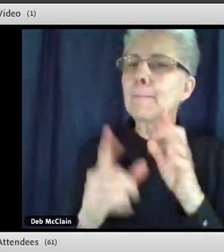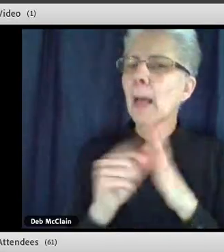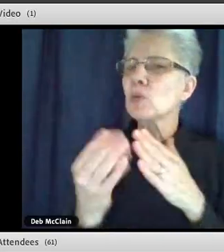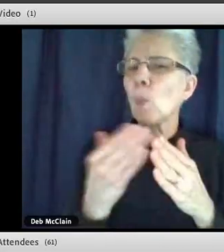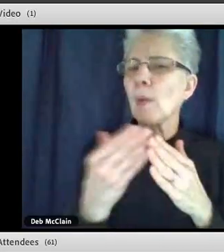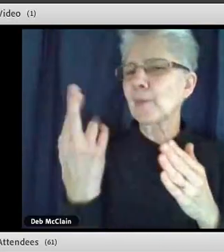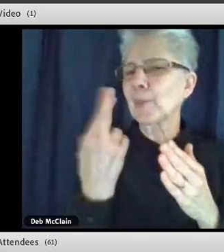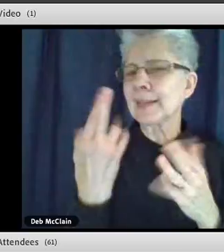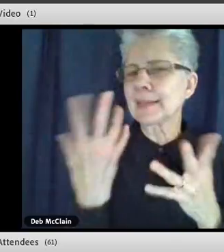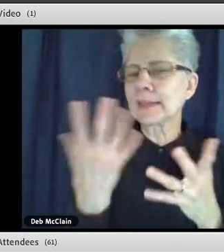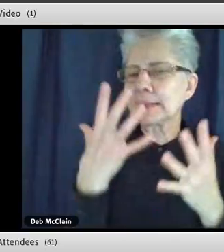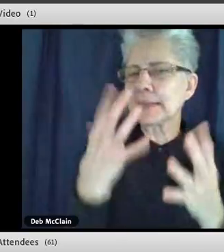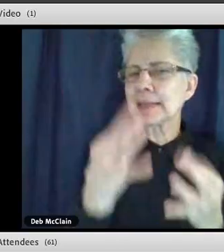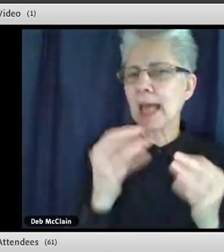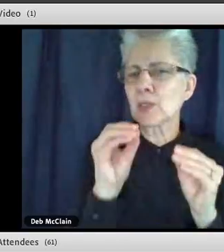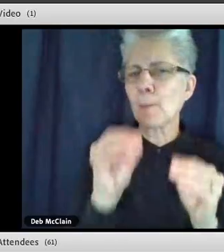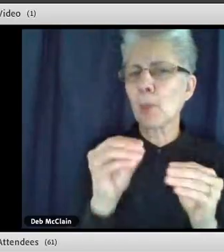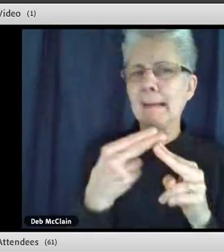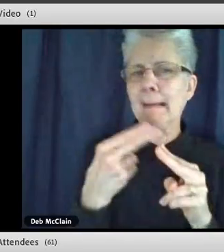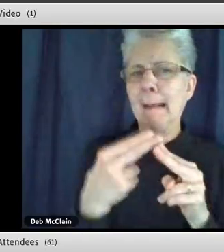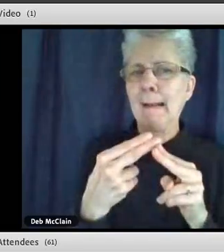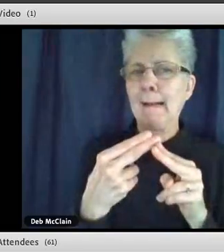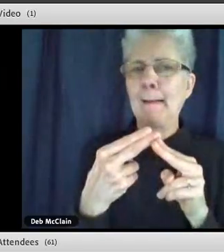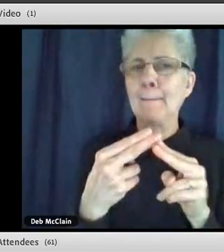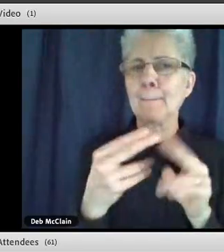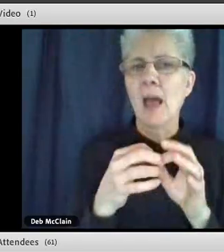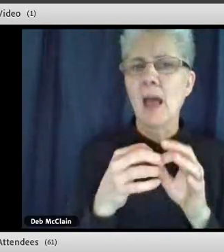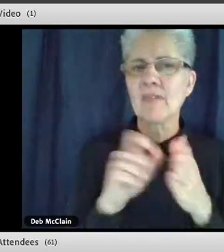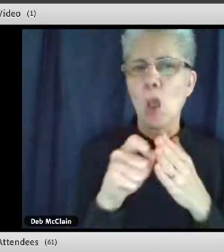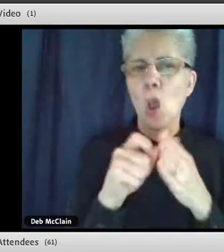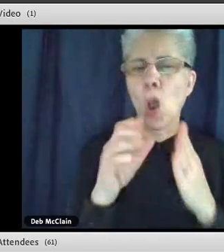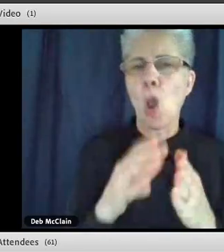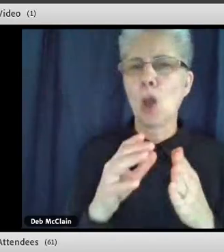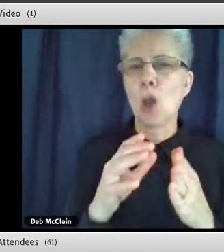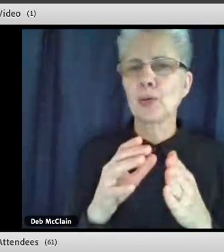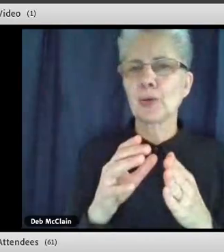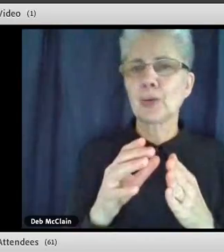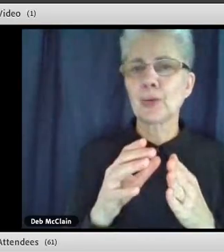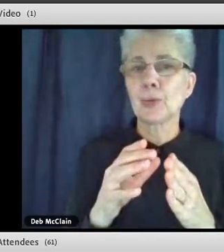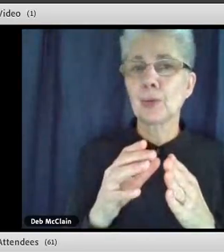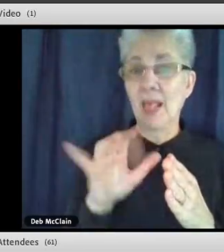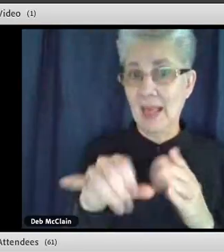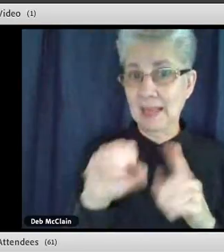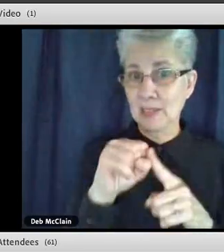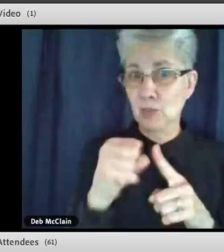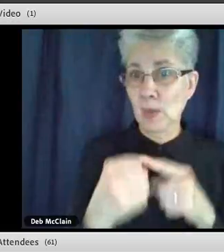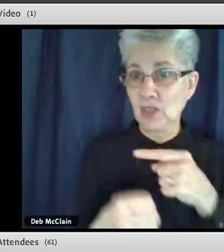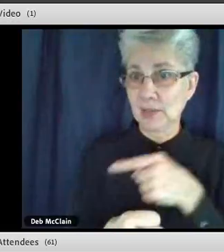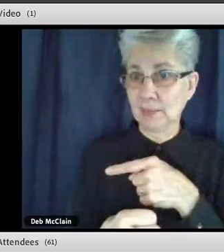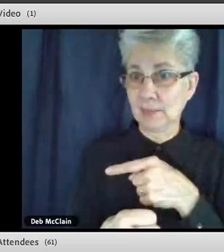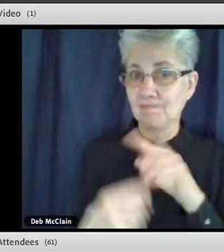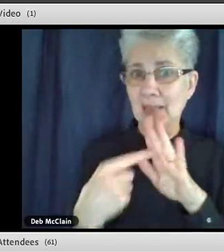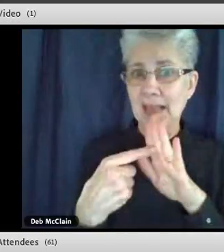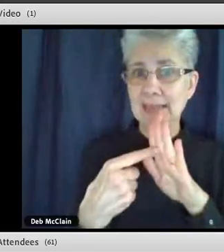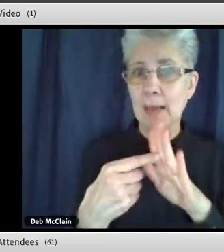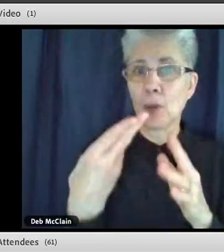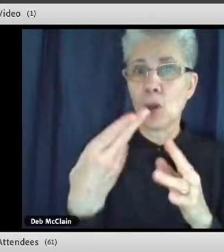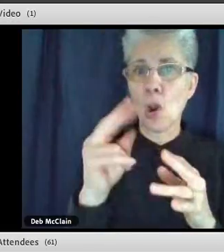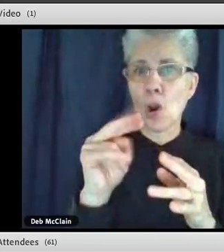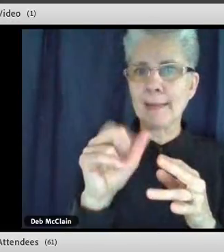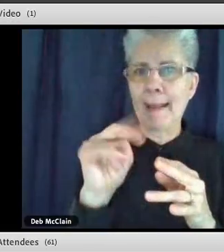the author, in this case Hernando Cortez, in like really massive font on the title page. So he's actually